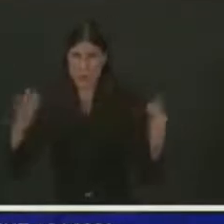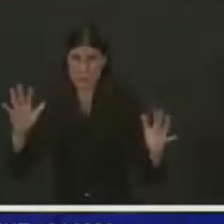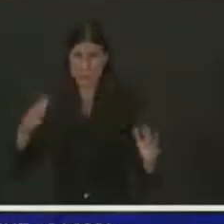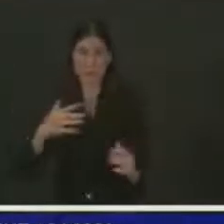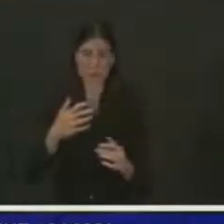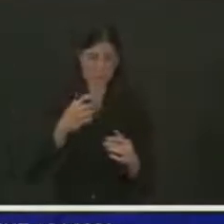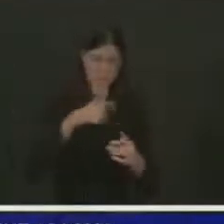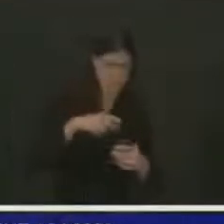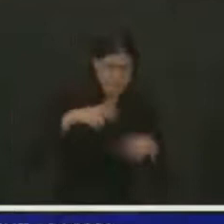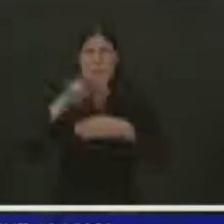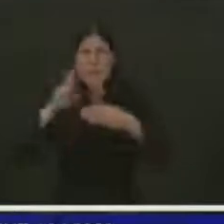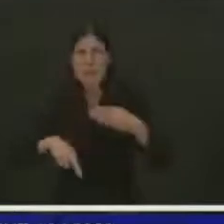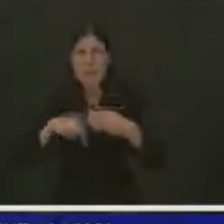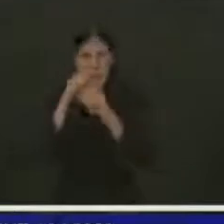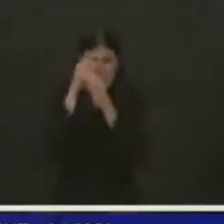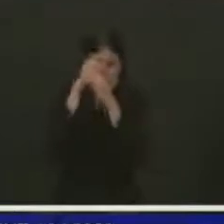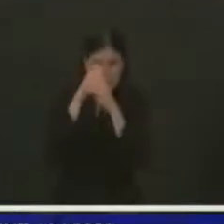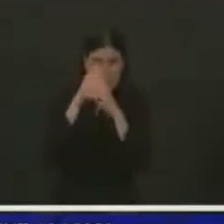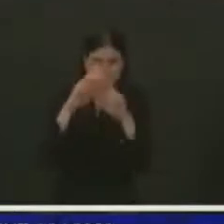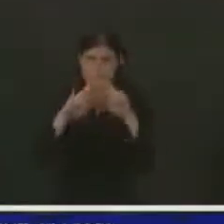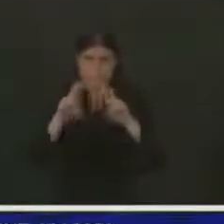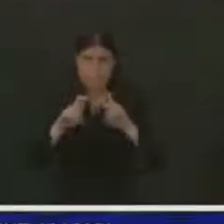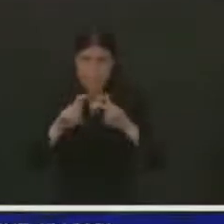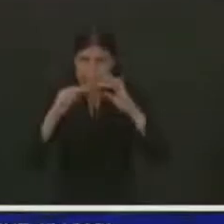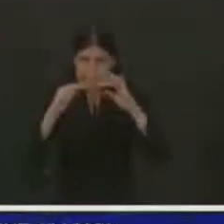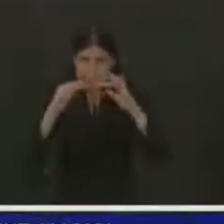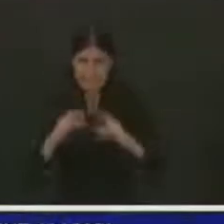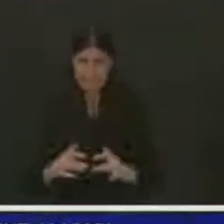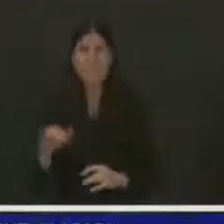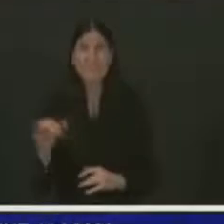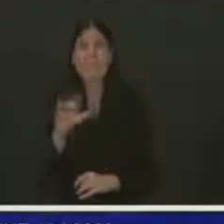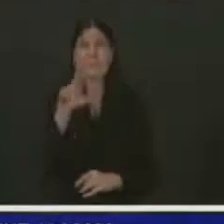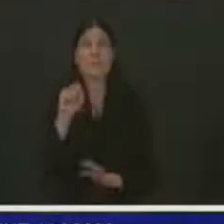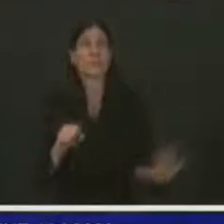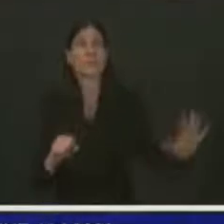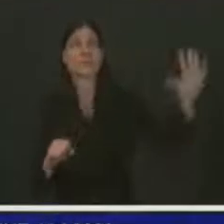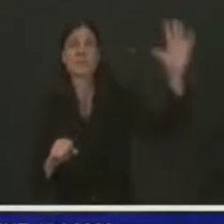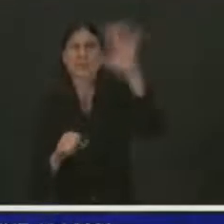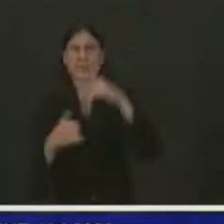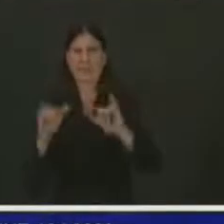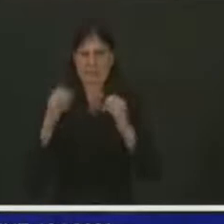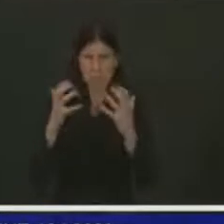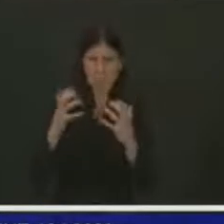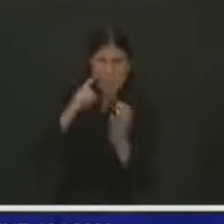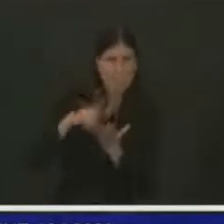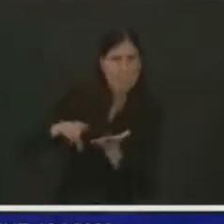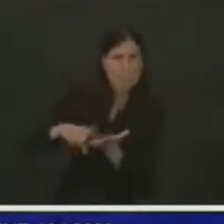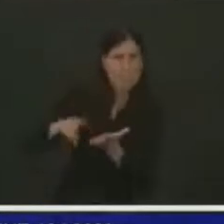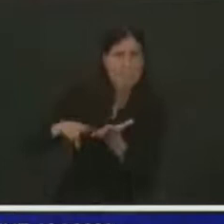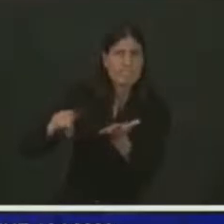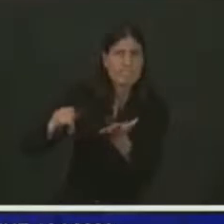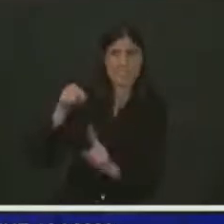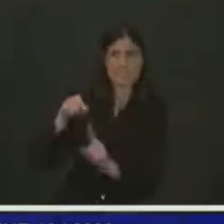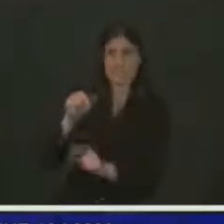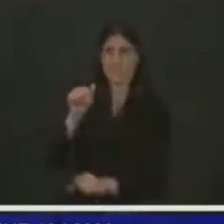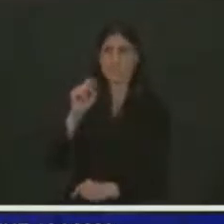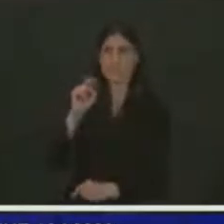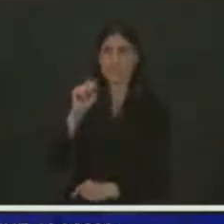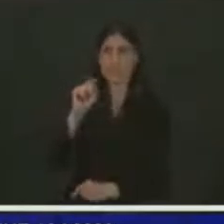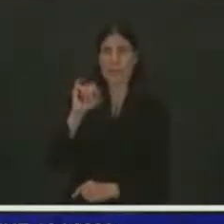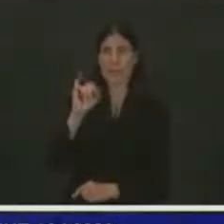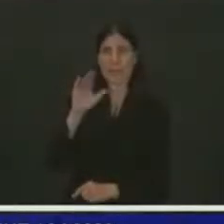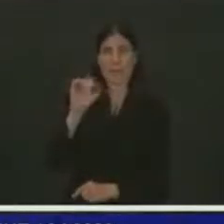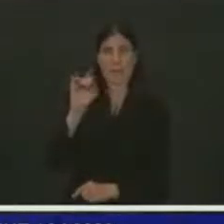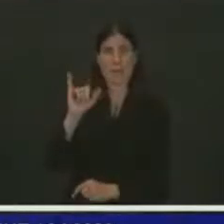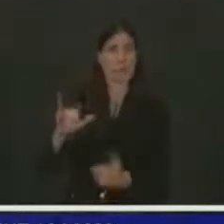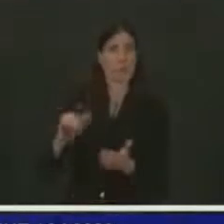The entire nation is learning, but because of the experts we have, we can slowly understand that